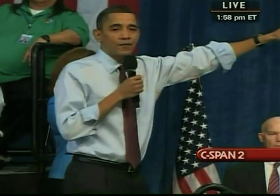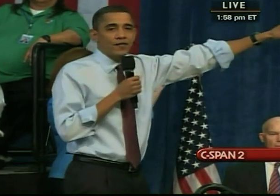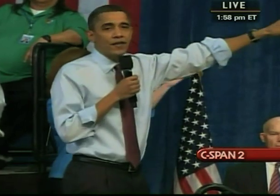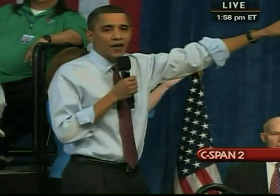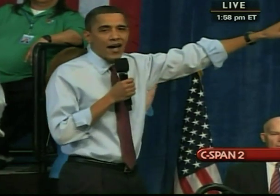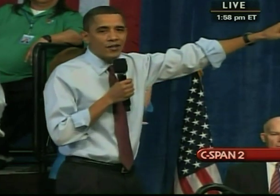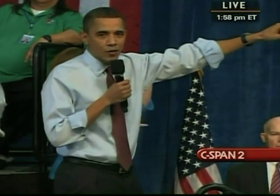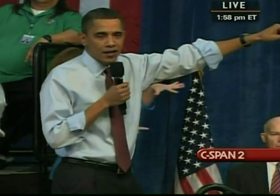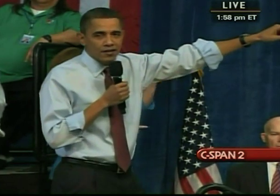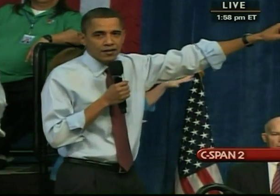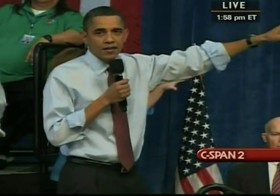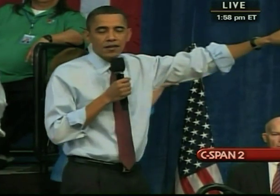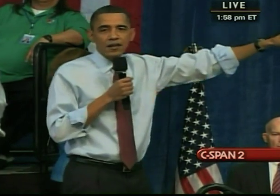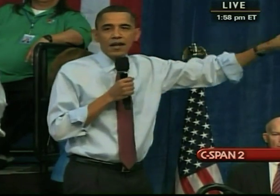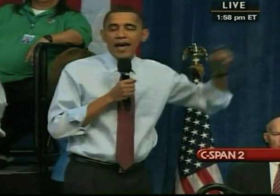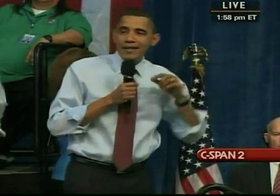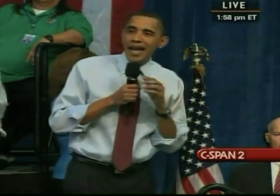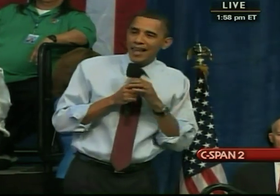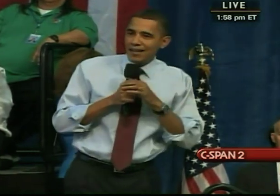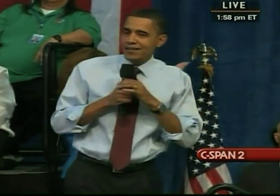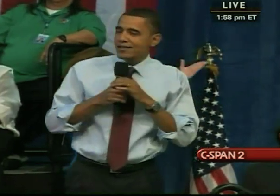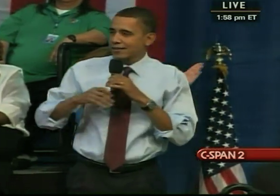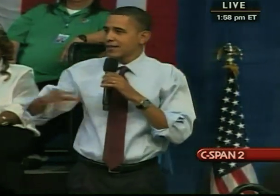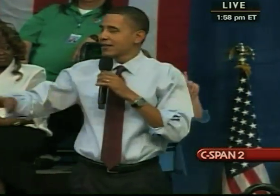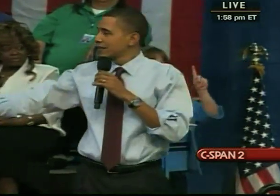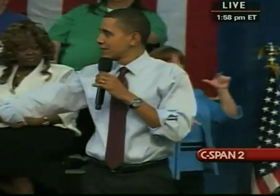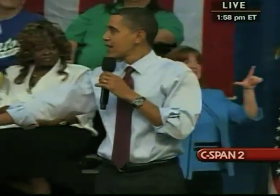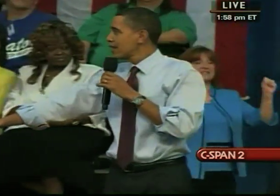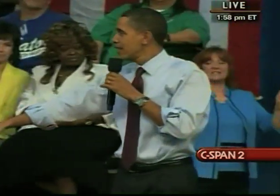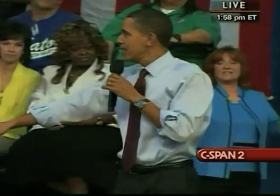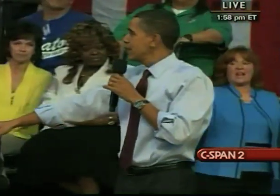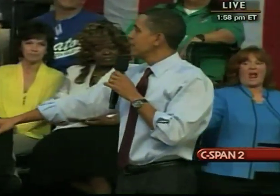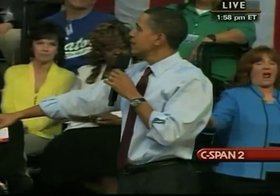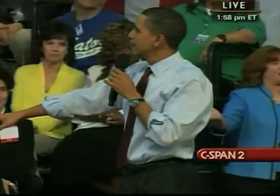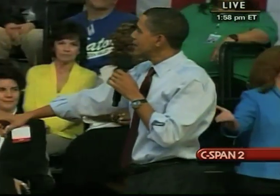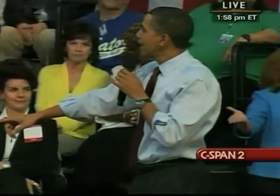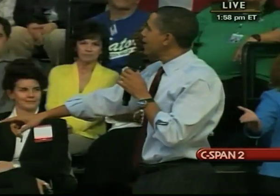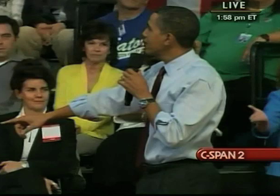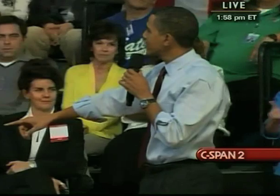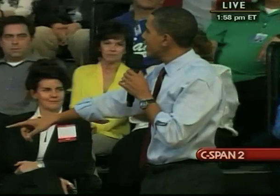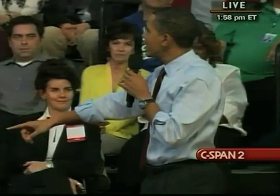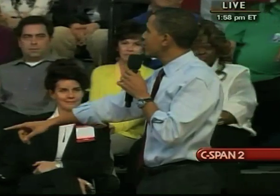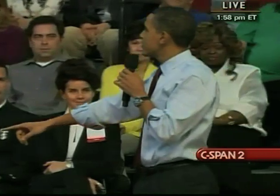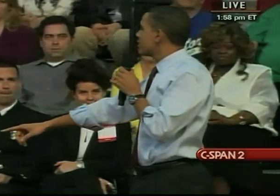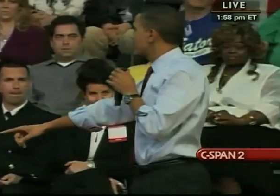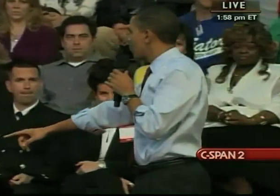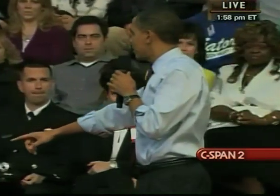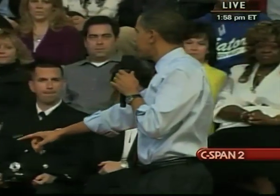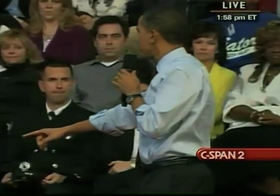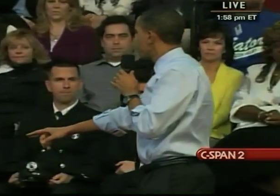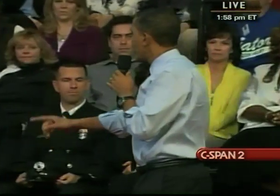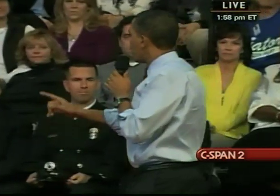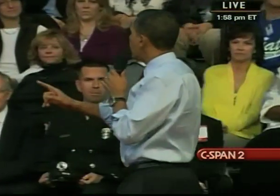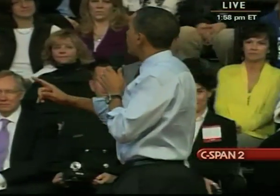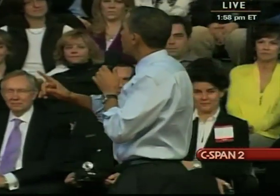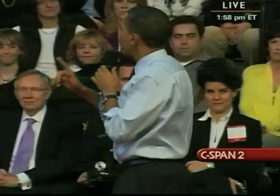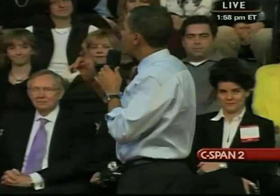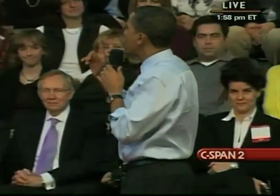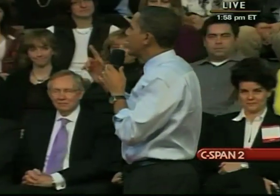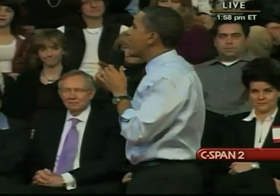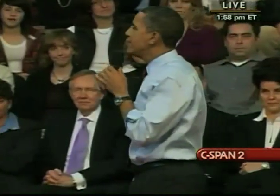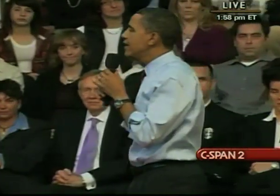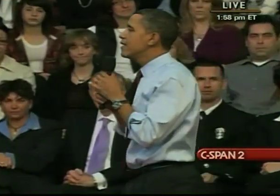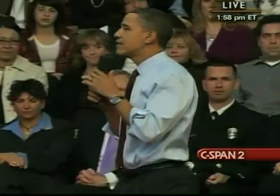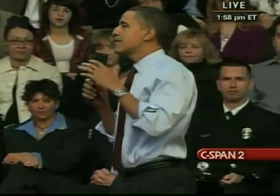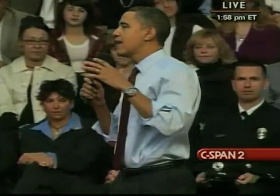at 55 degrees, and Dallas suddenly is getting 7 inches of snow. What